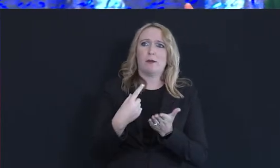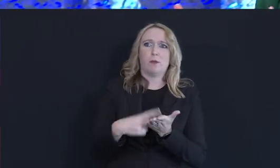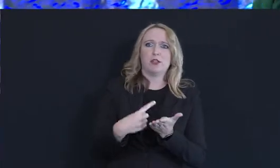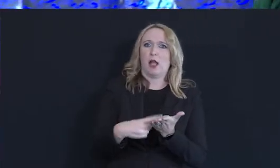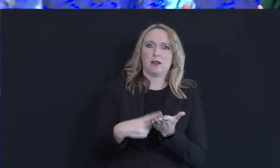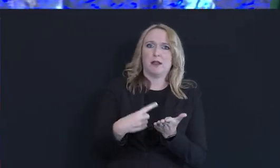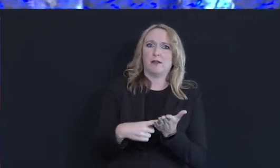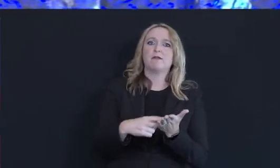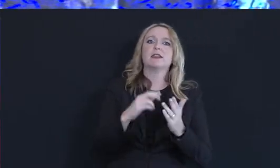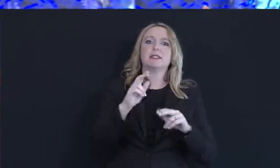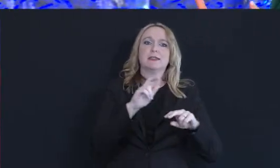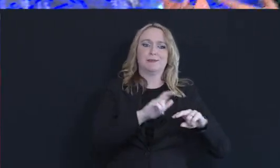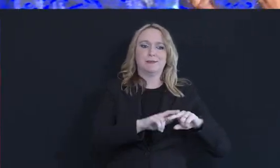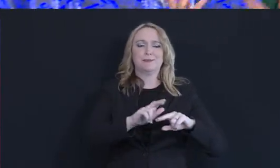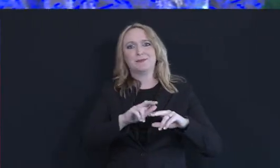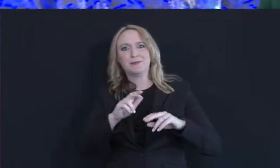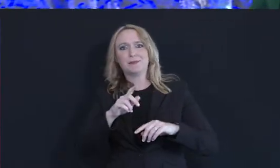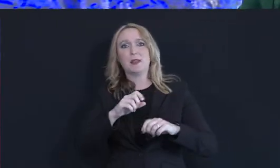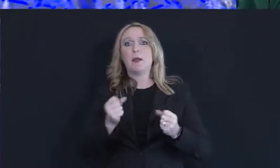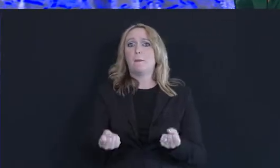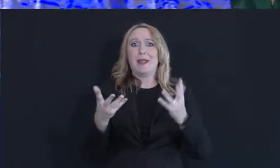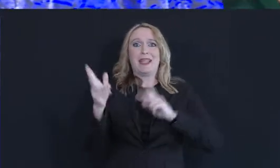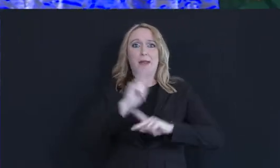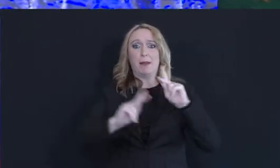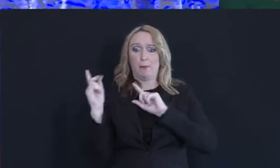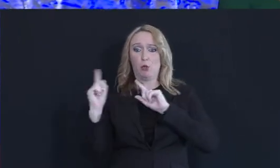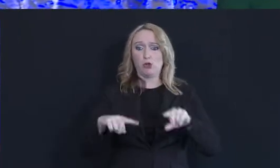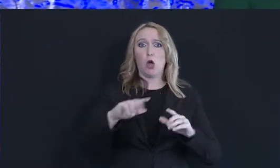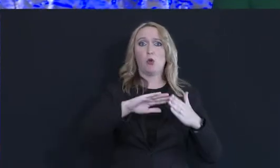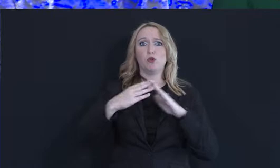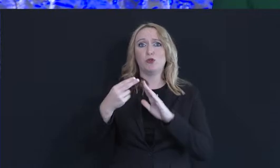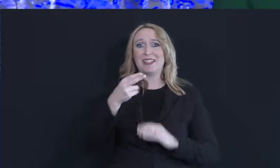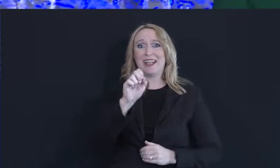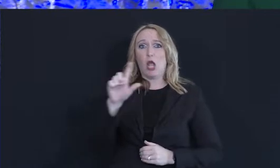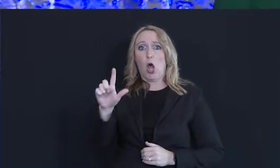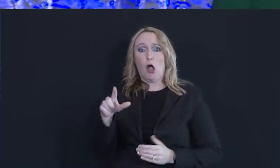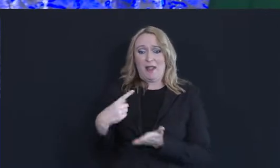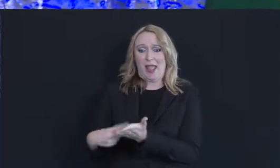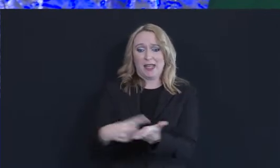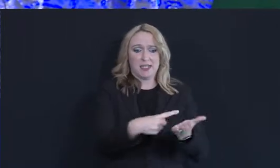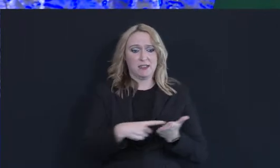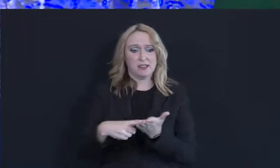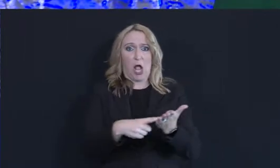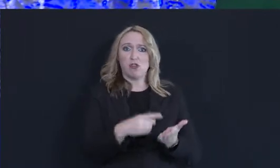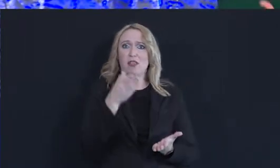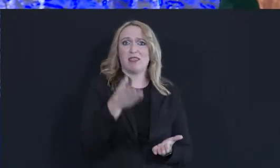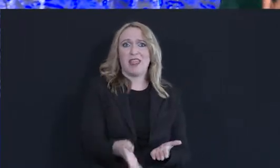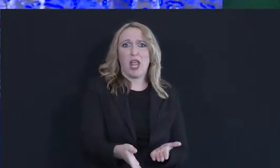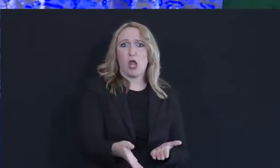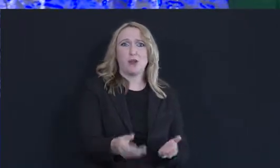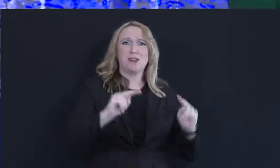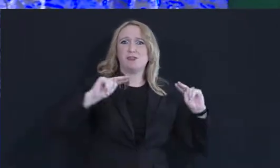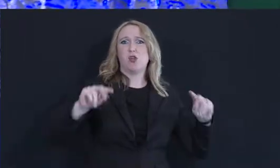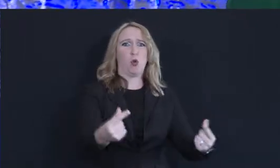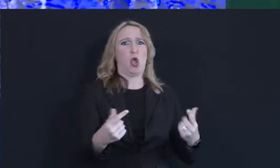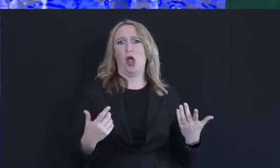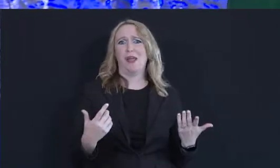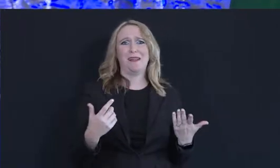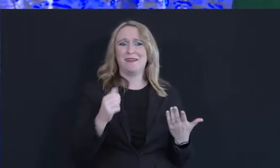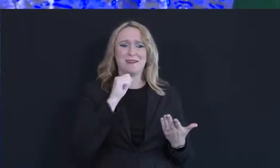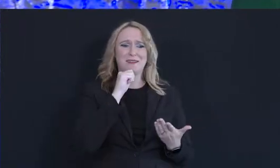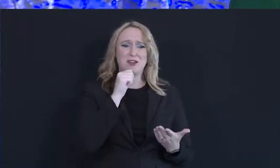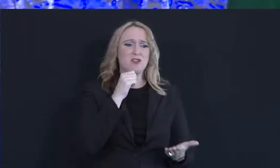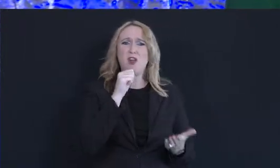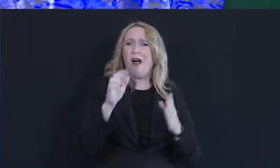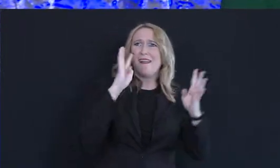Economic Opportunity ideas go to die in the basement of City Hall but that's currently where we've had our amazing development services